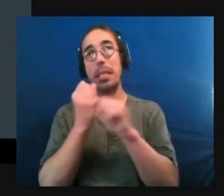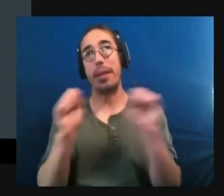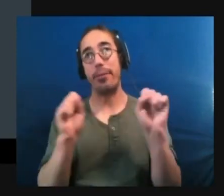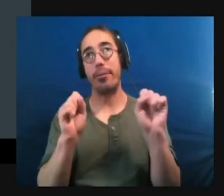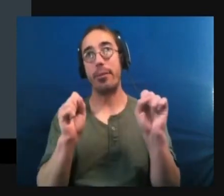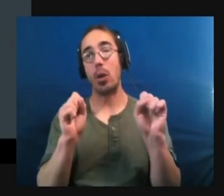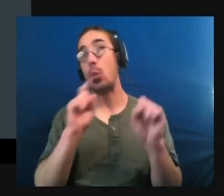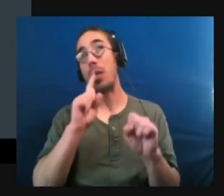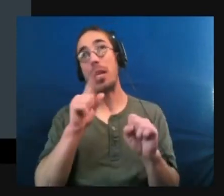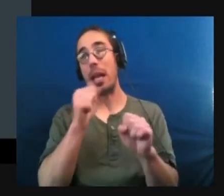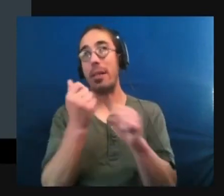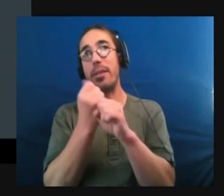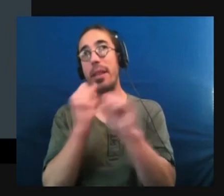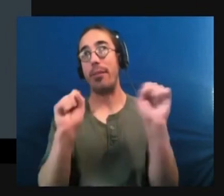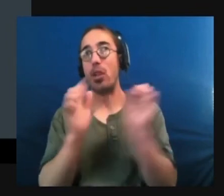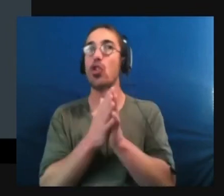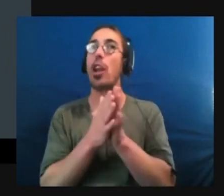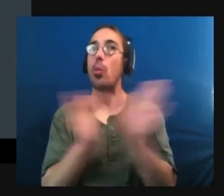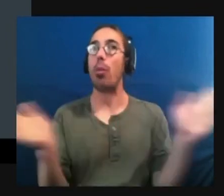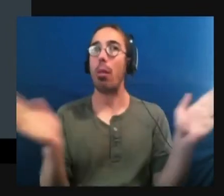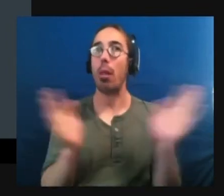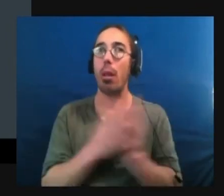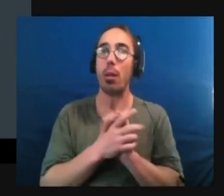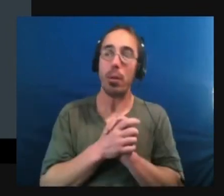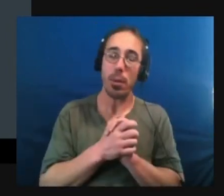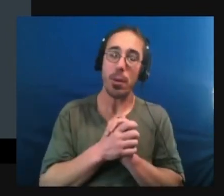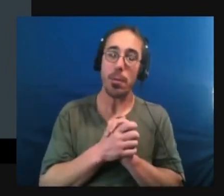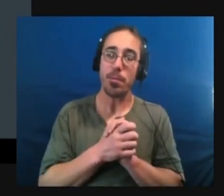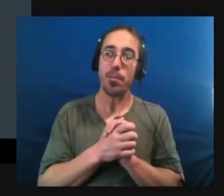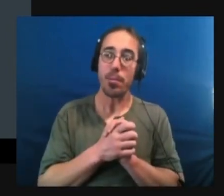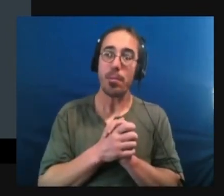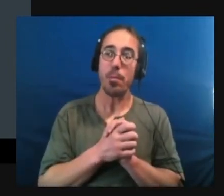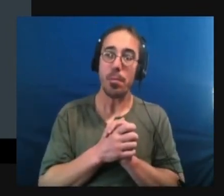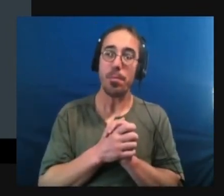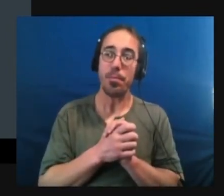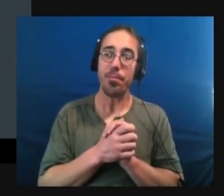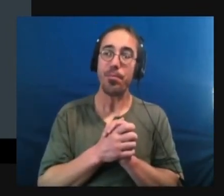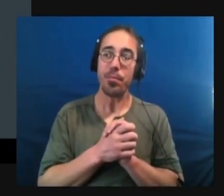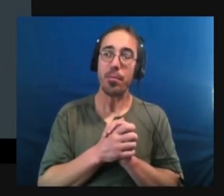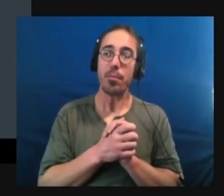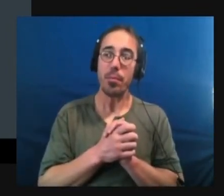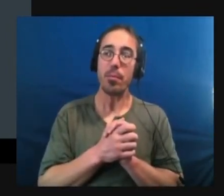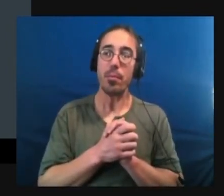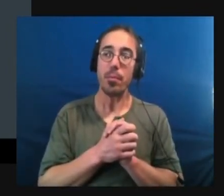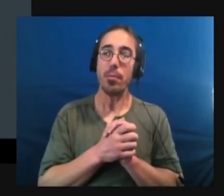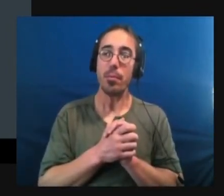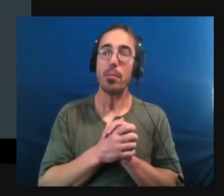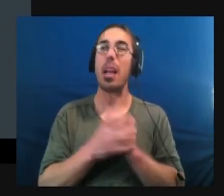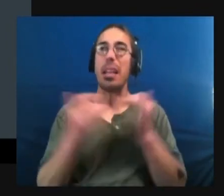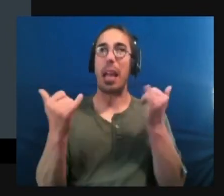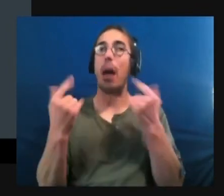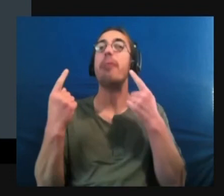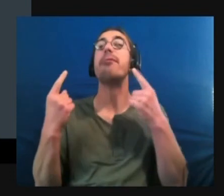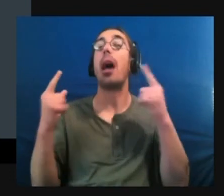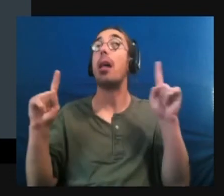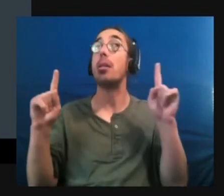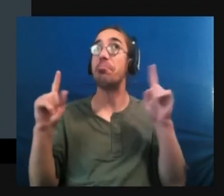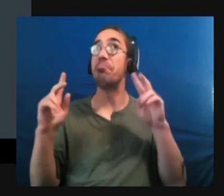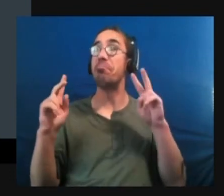genuinely. And it has taken me a lot to get to this point of saying, all right,